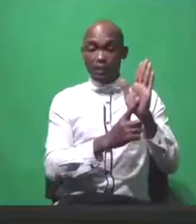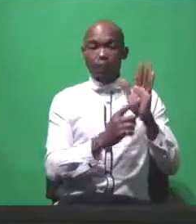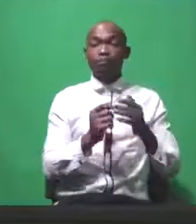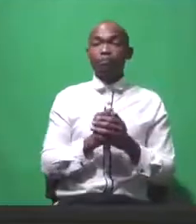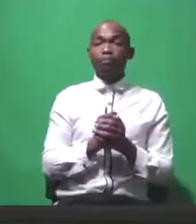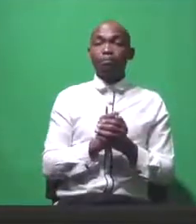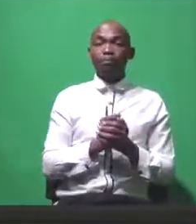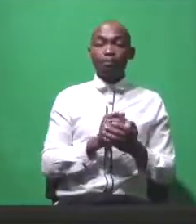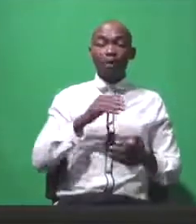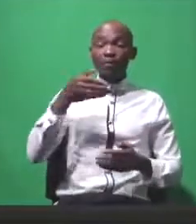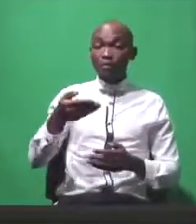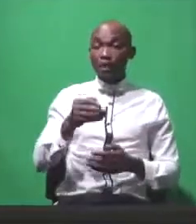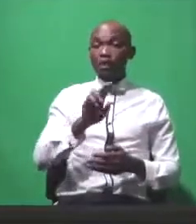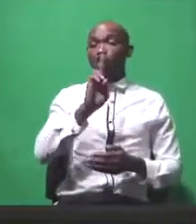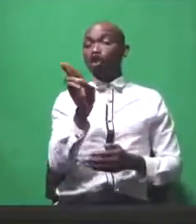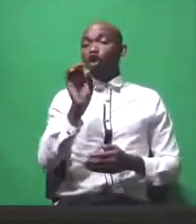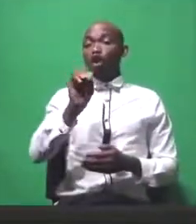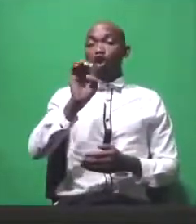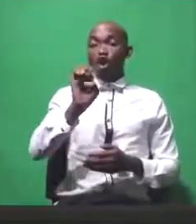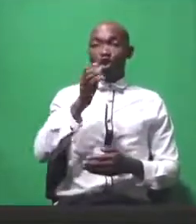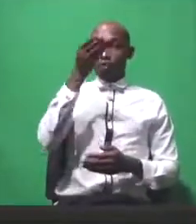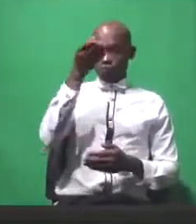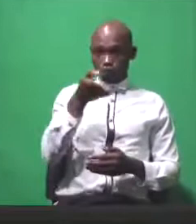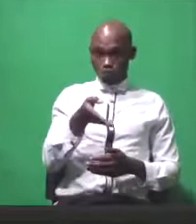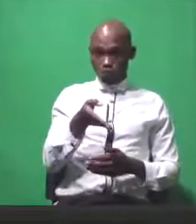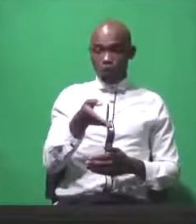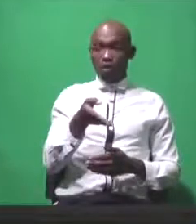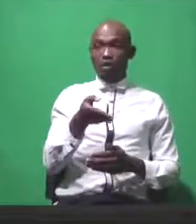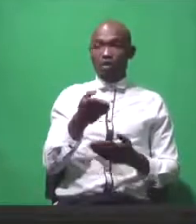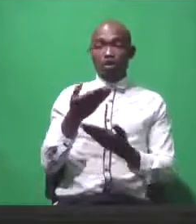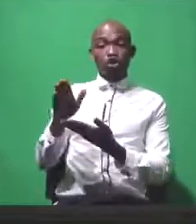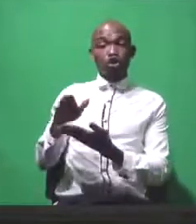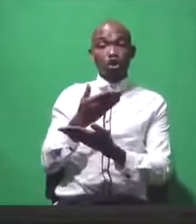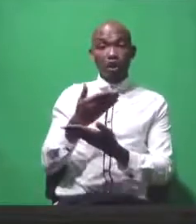266. Then hoe, you say that share